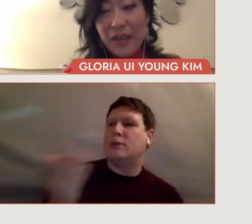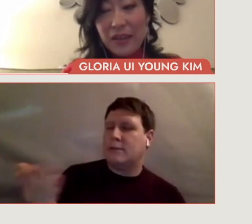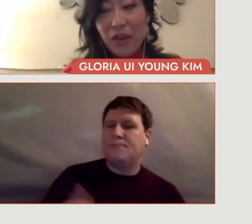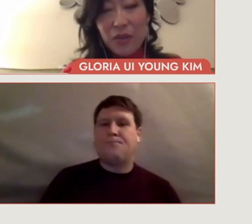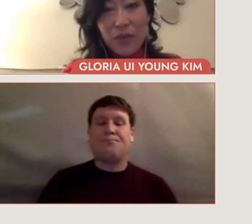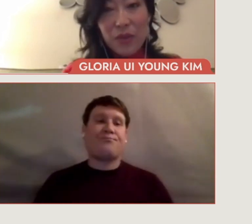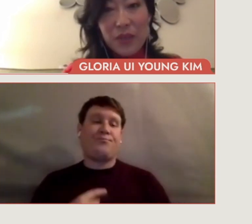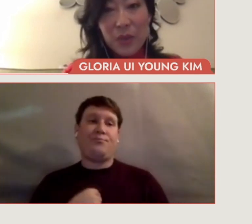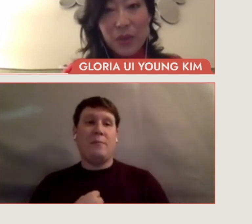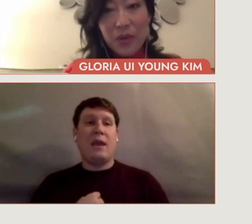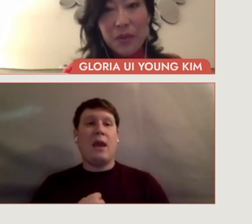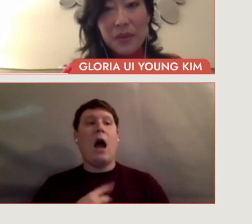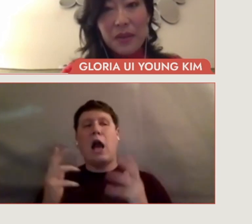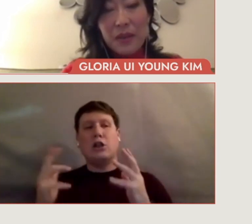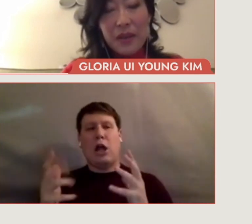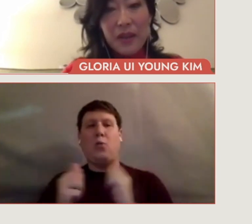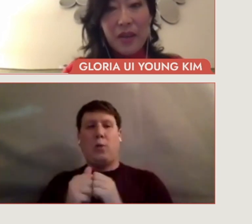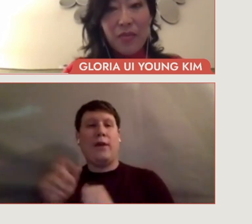I talked to a few sex workers,